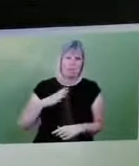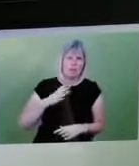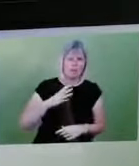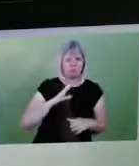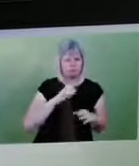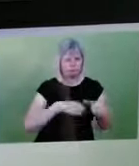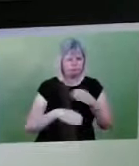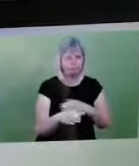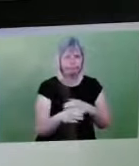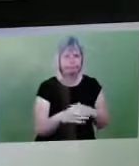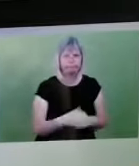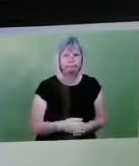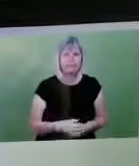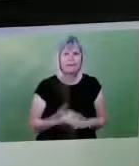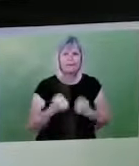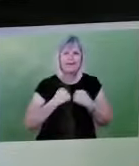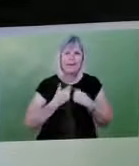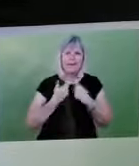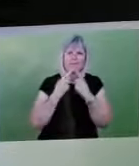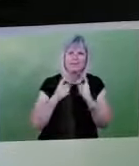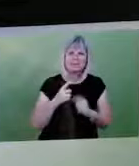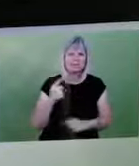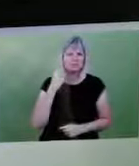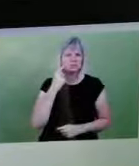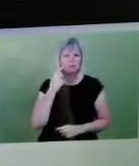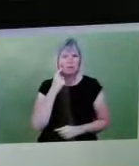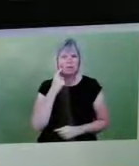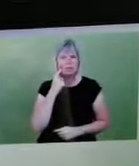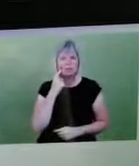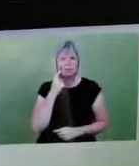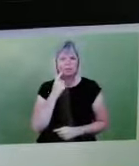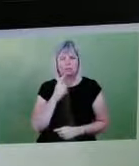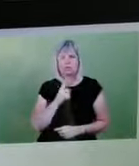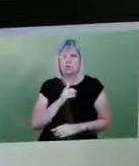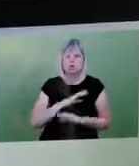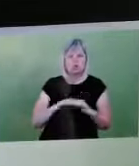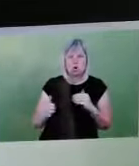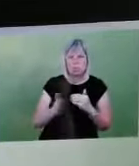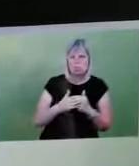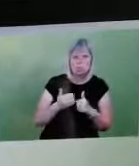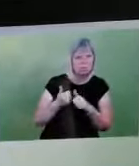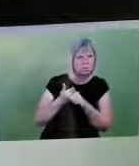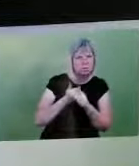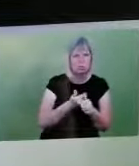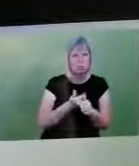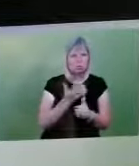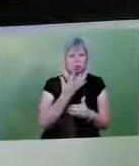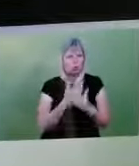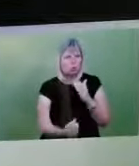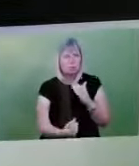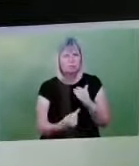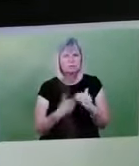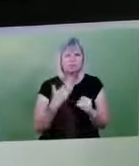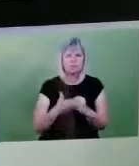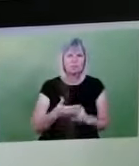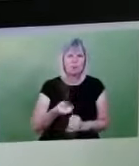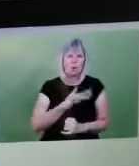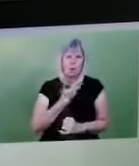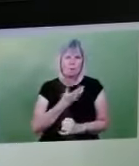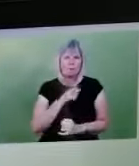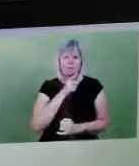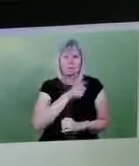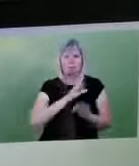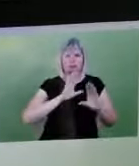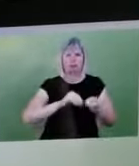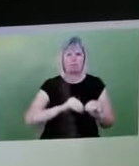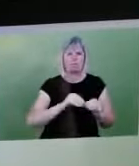simple one and long overdue. No more support from UNISON to Labour councillors who carry out Tory cuts. Please support this